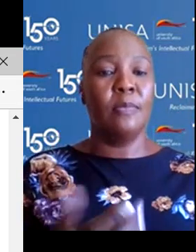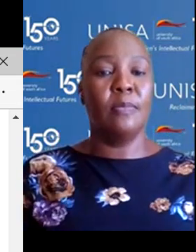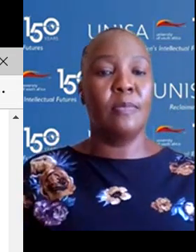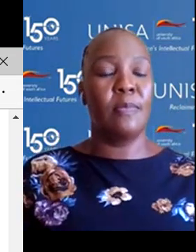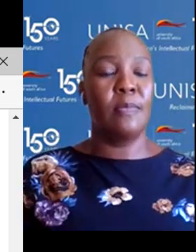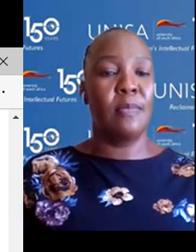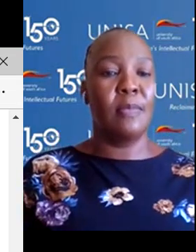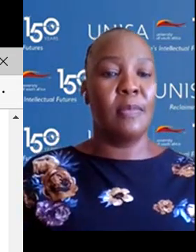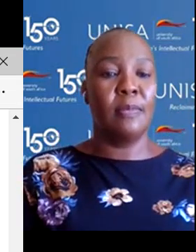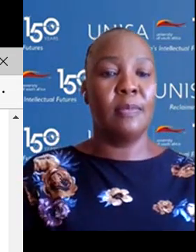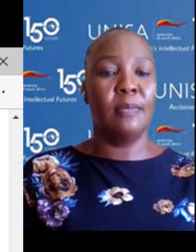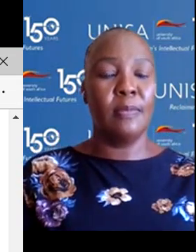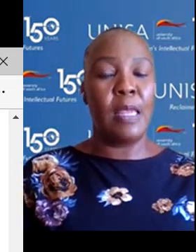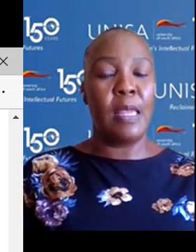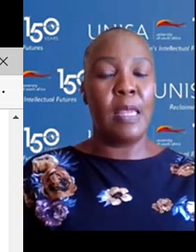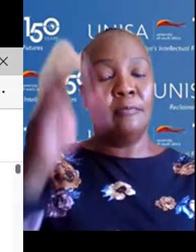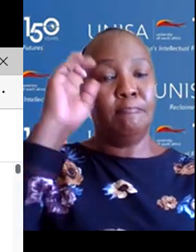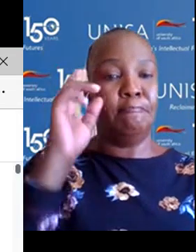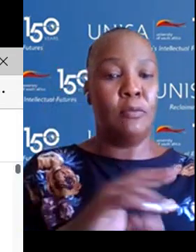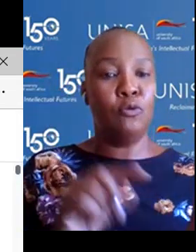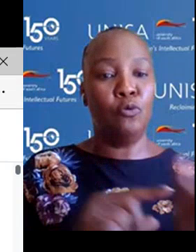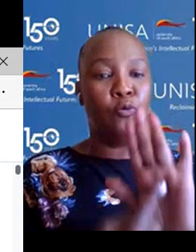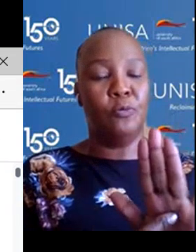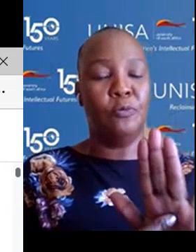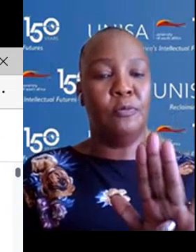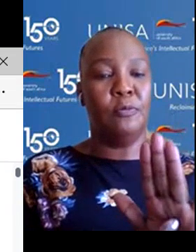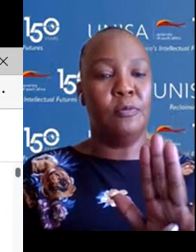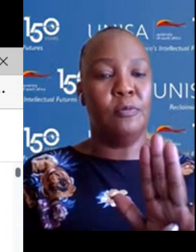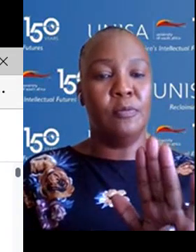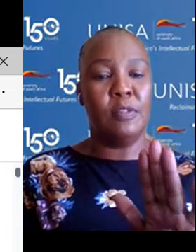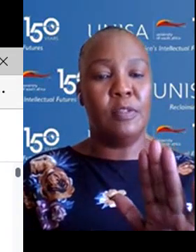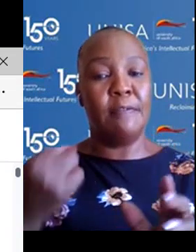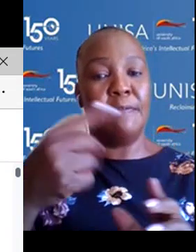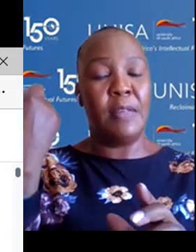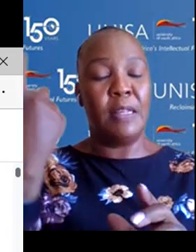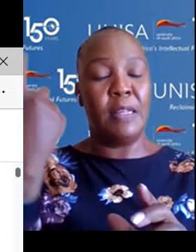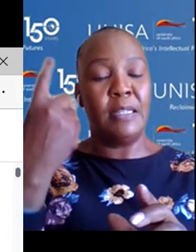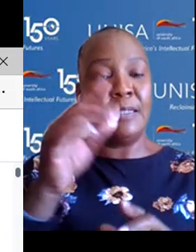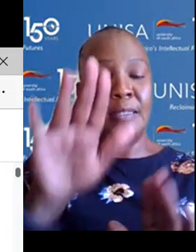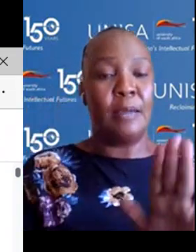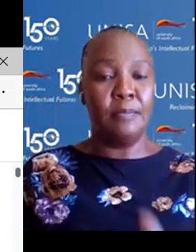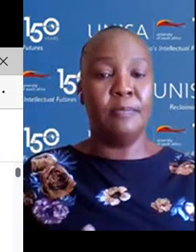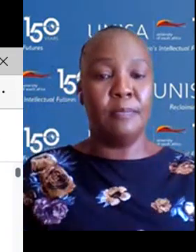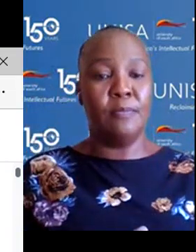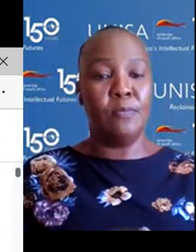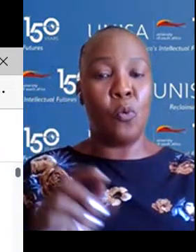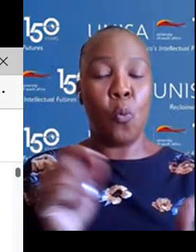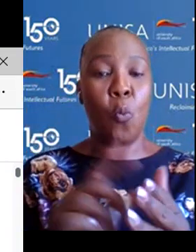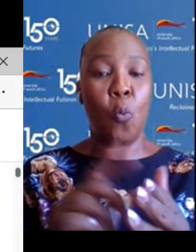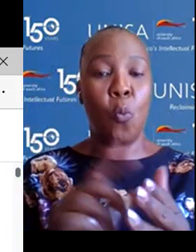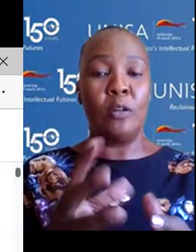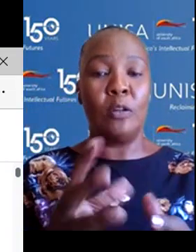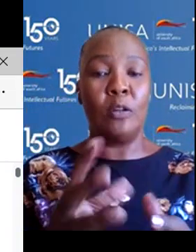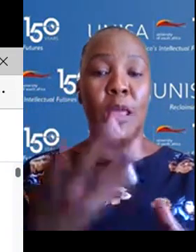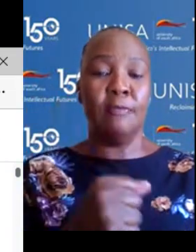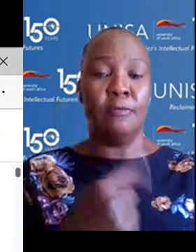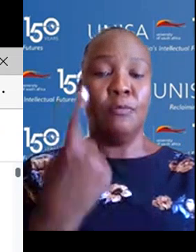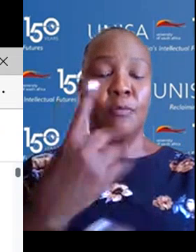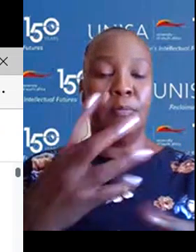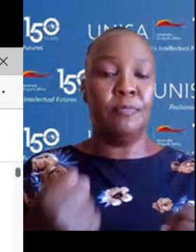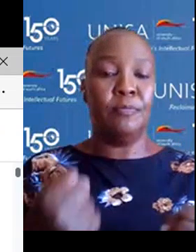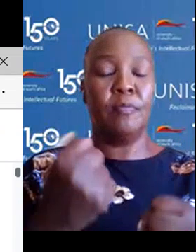Richard. Just as a reminder. So just to show you guys, in the very first step, once it's installed, when you need to log in the